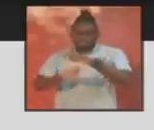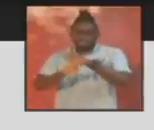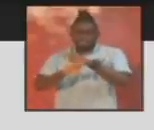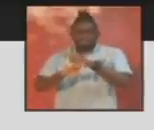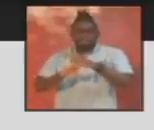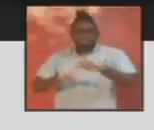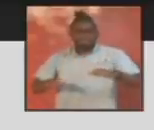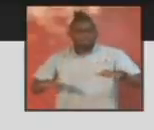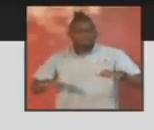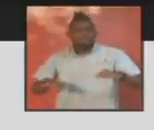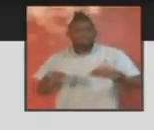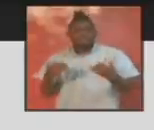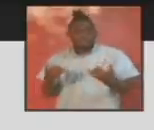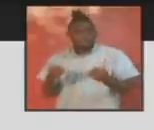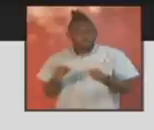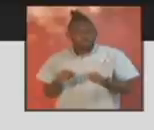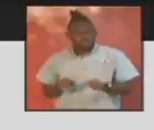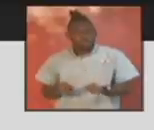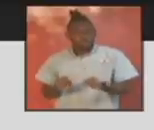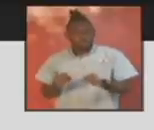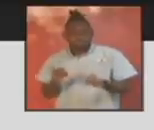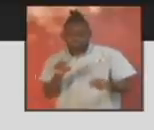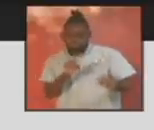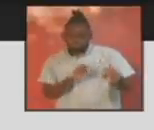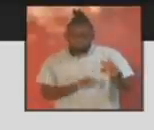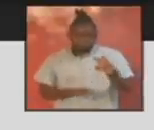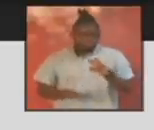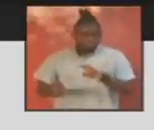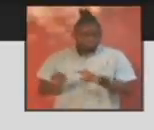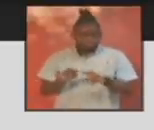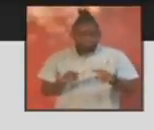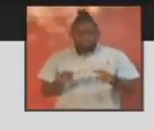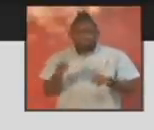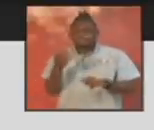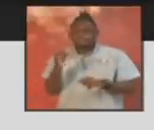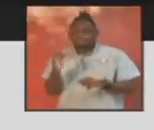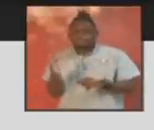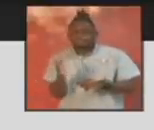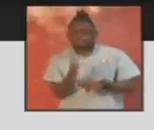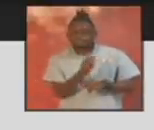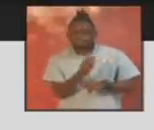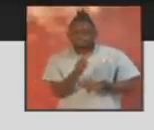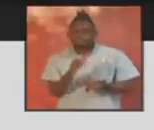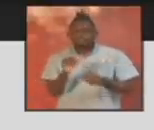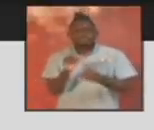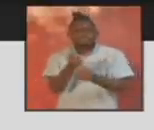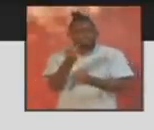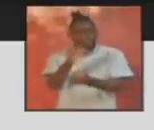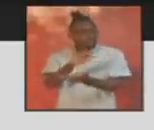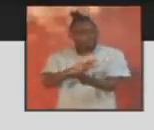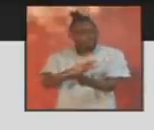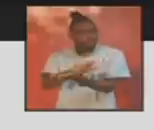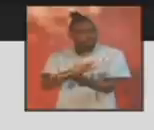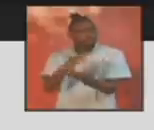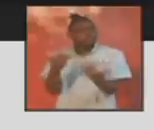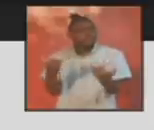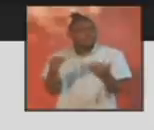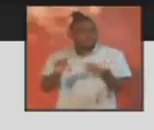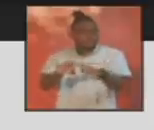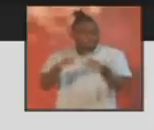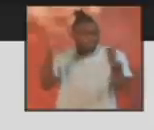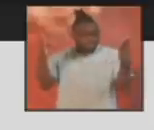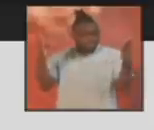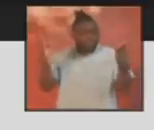currently monitoring the 15 to 19 age group in particular, as we have increased mobility among